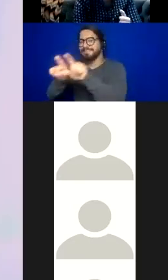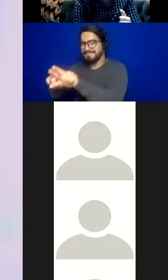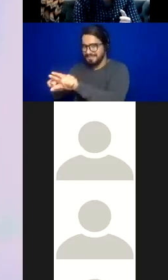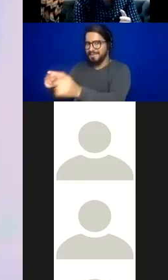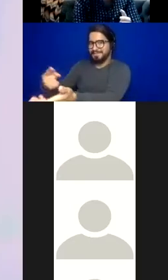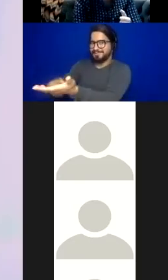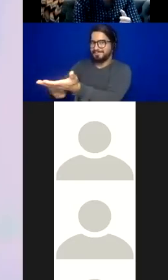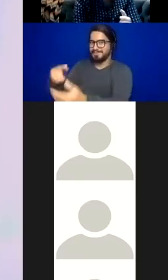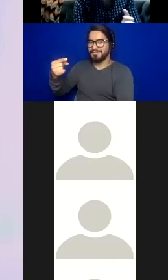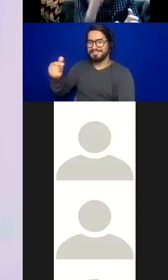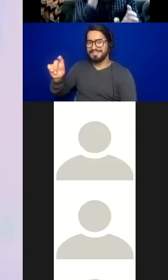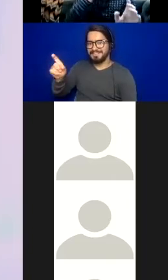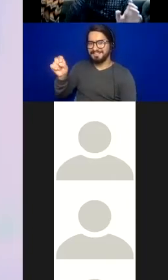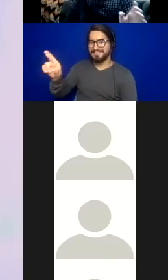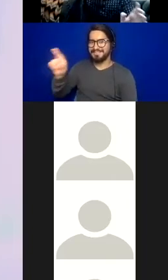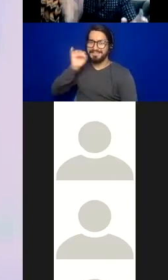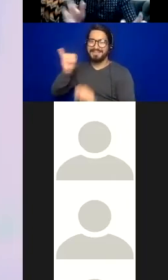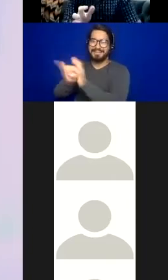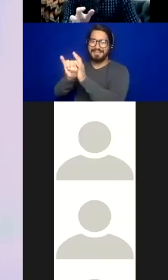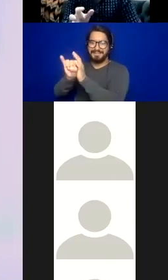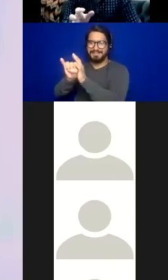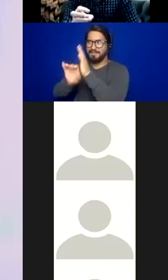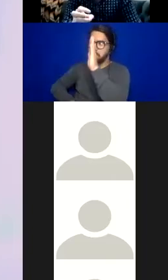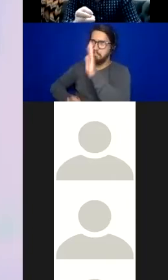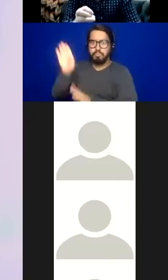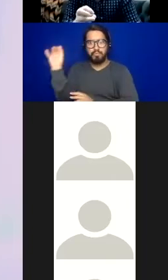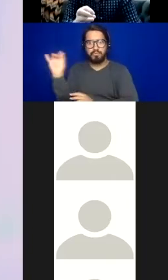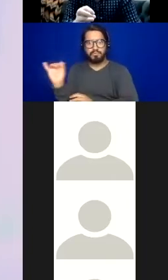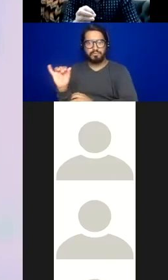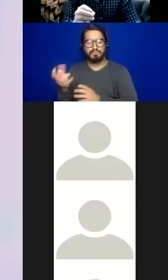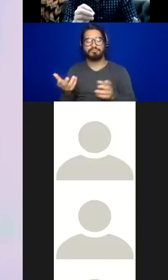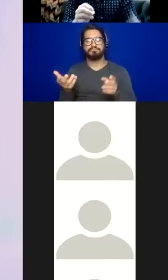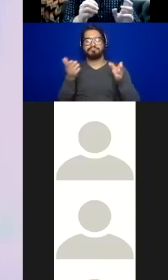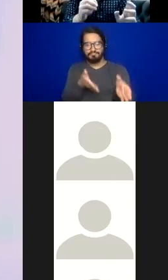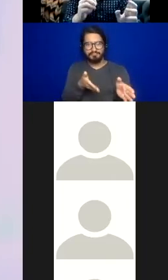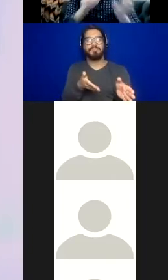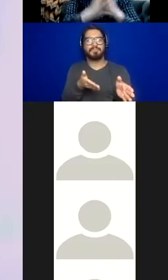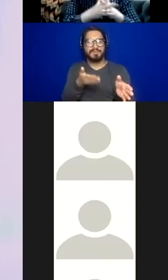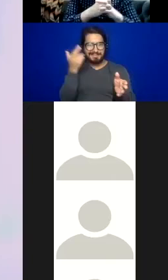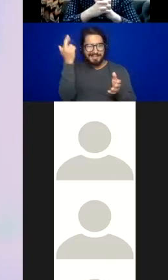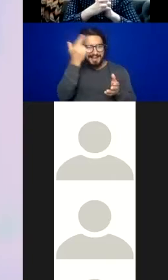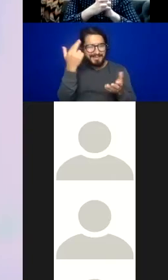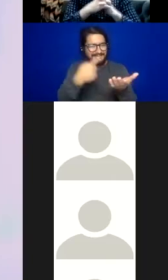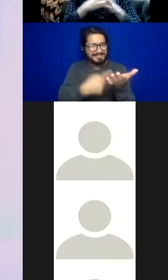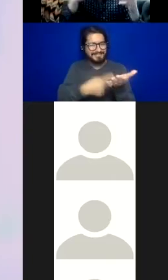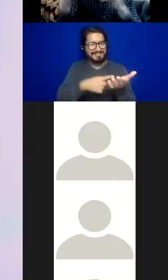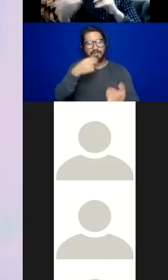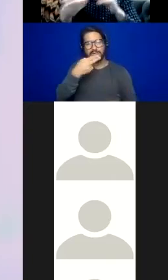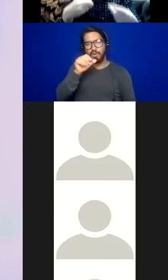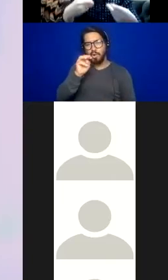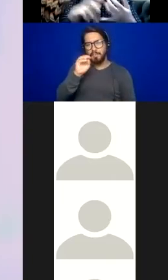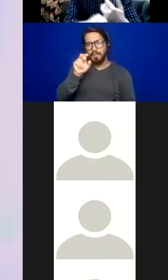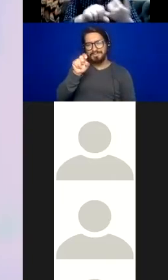explodes, discussion of like gender identity. And so the discussion of homosexuality unfolds in a